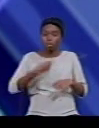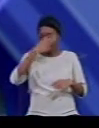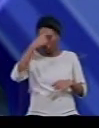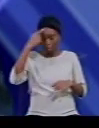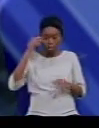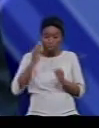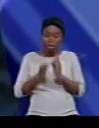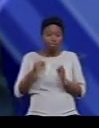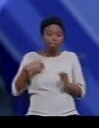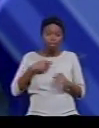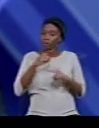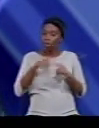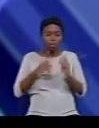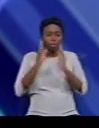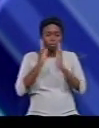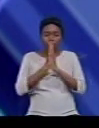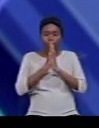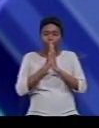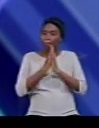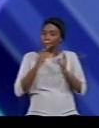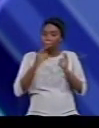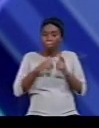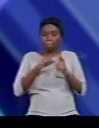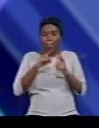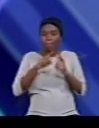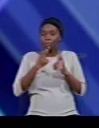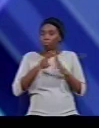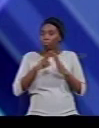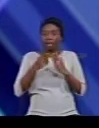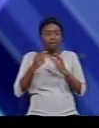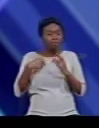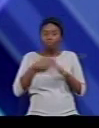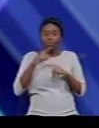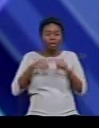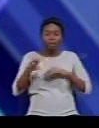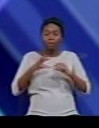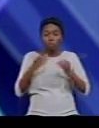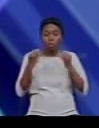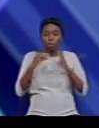pray, then we cannot do much in the kingdom of God.